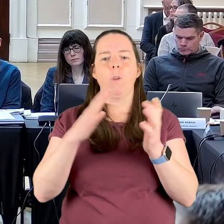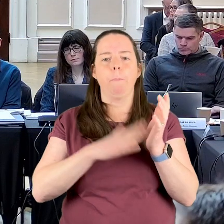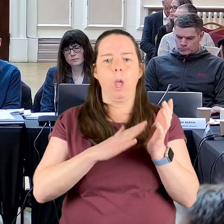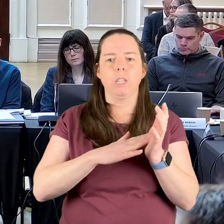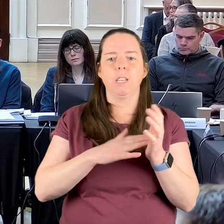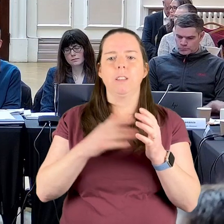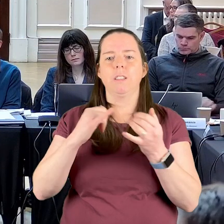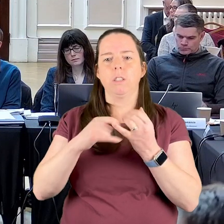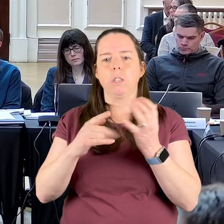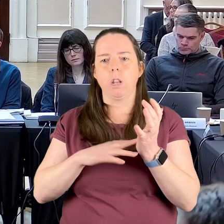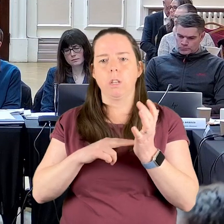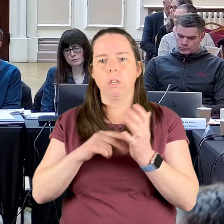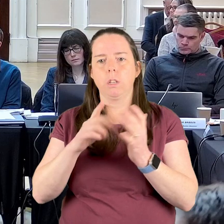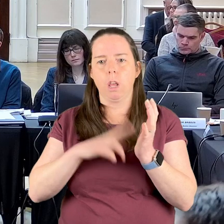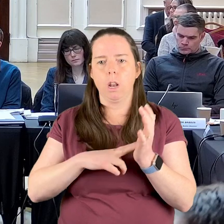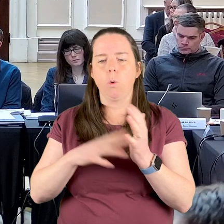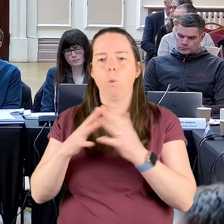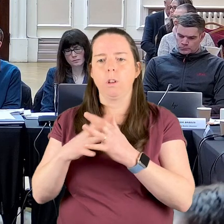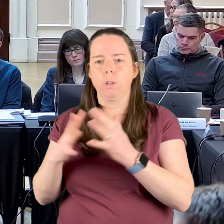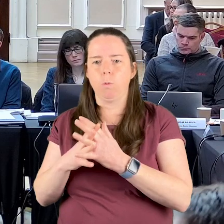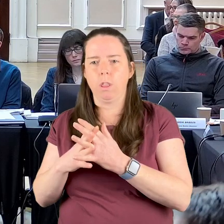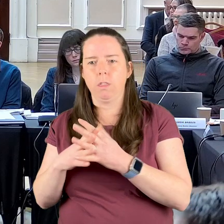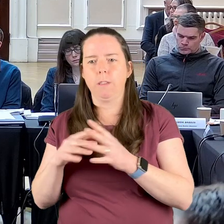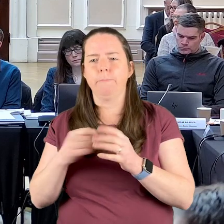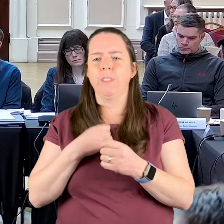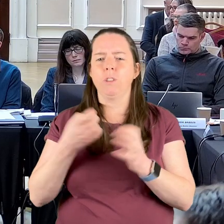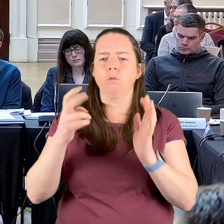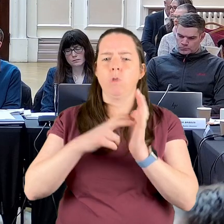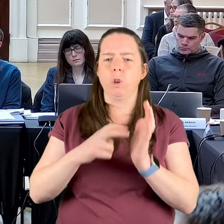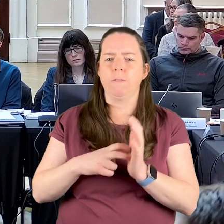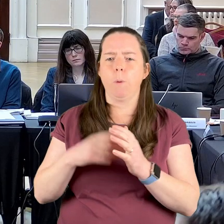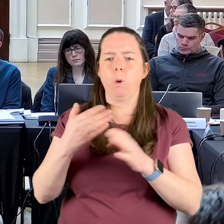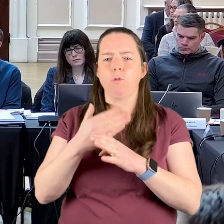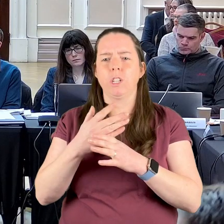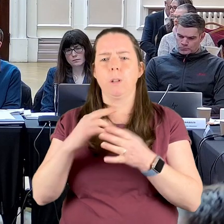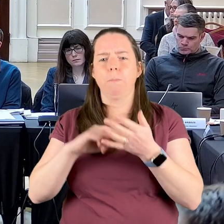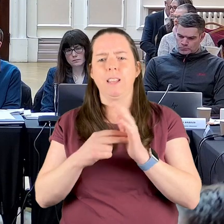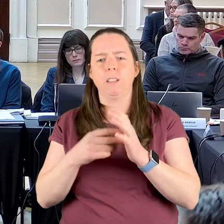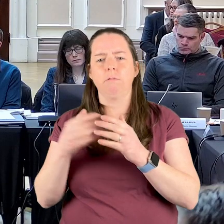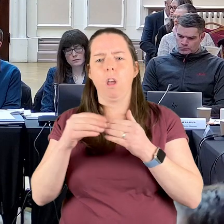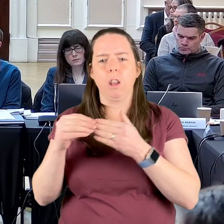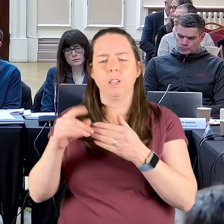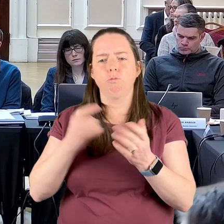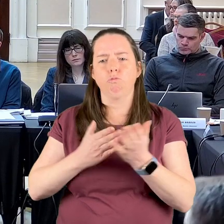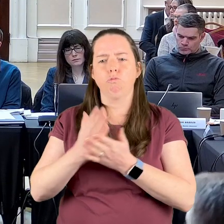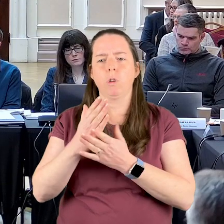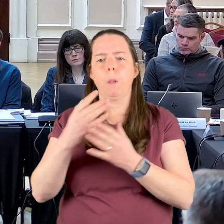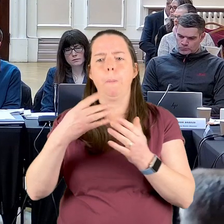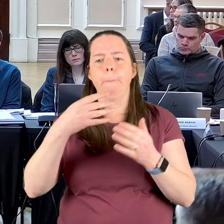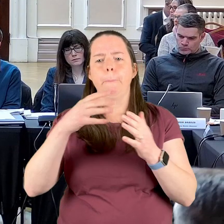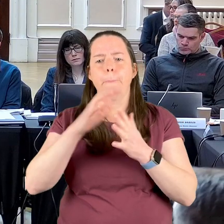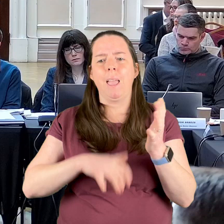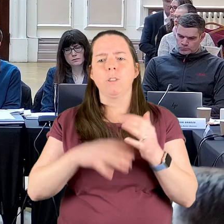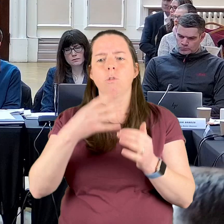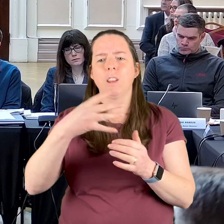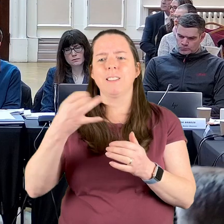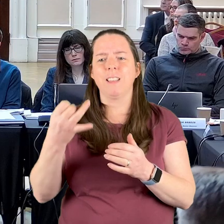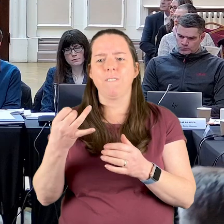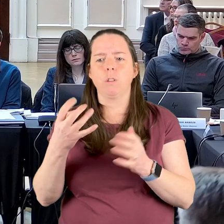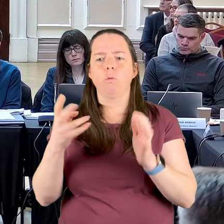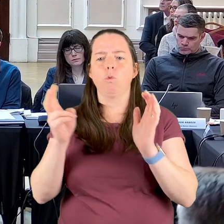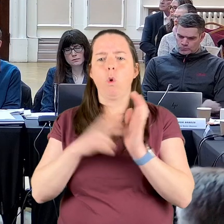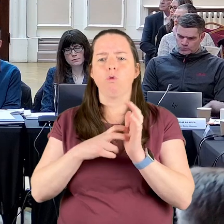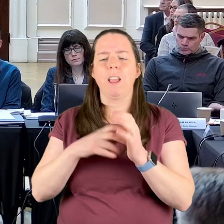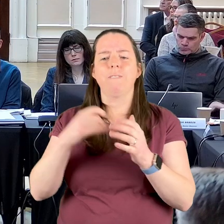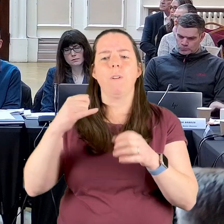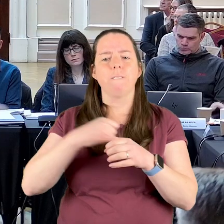and Wandsworth. And I just noted from the operational planning guidance that you just ran through at